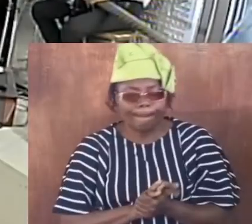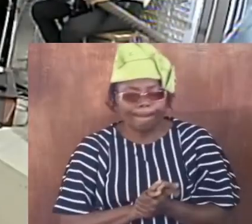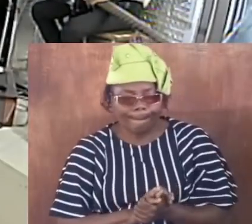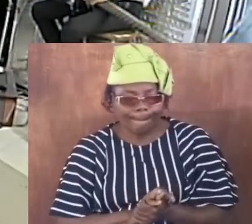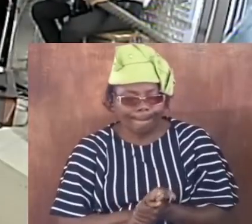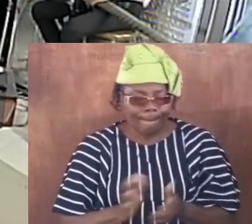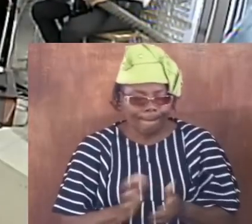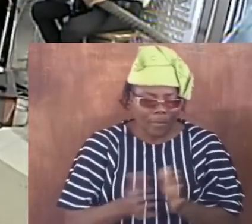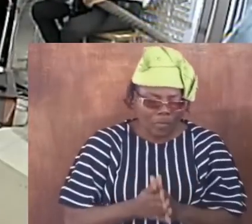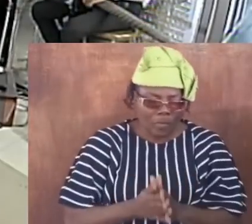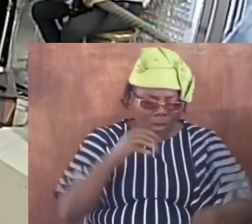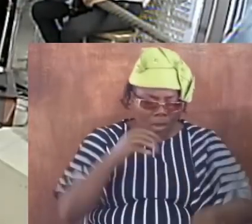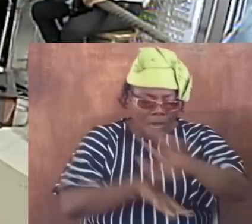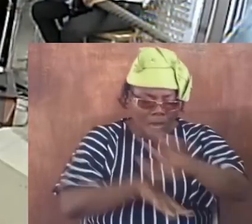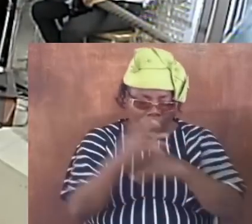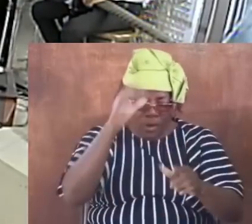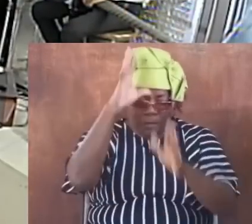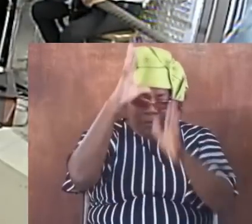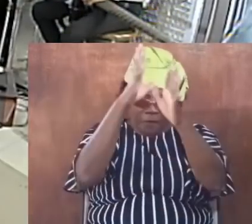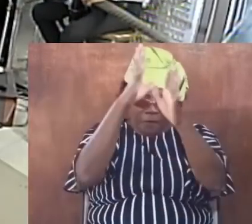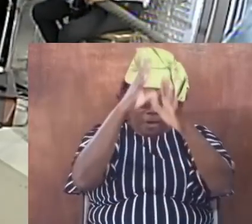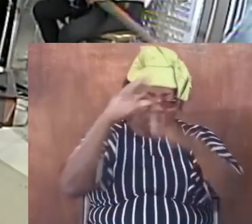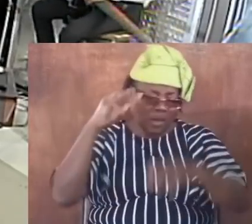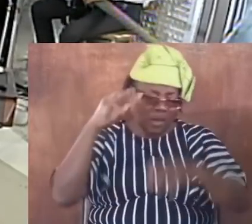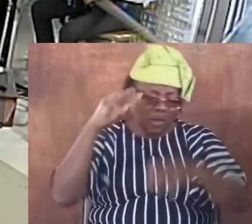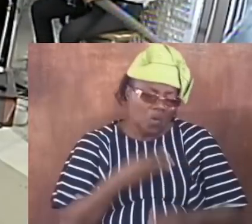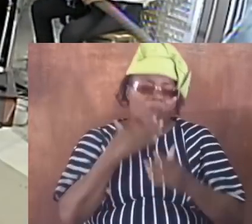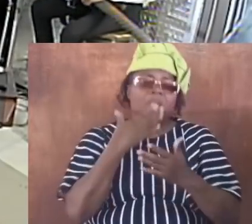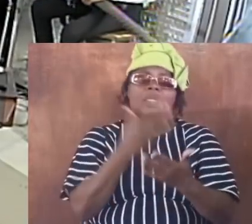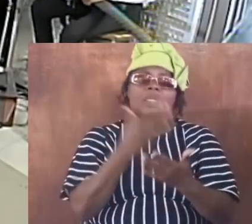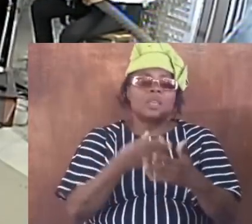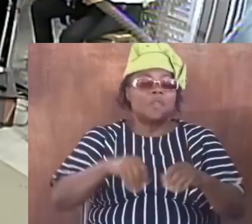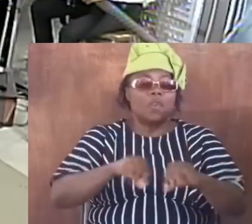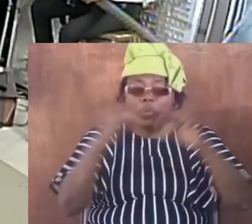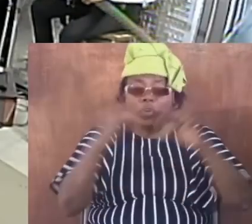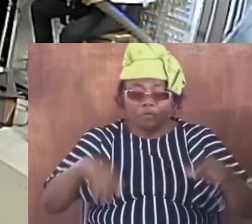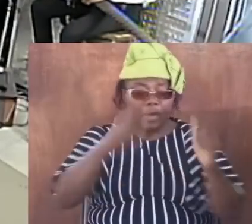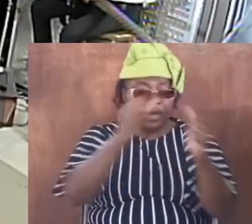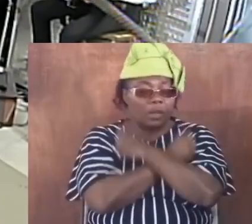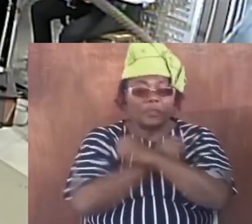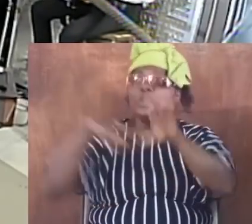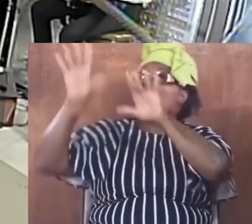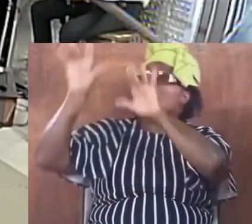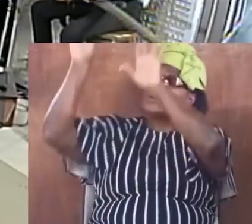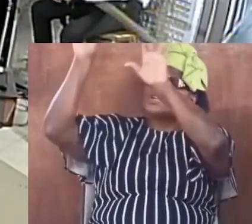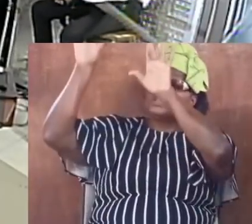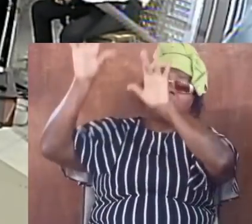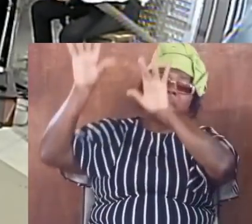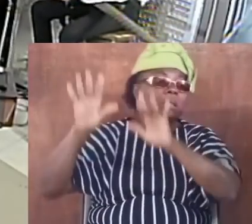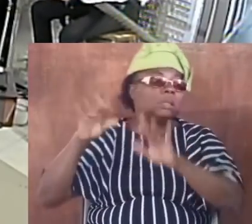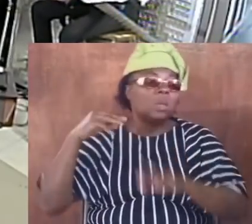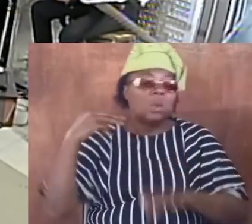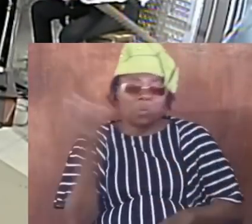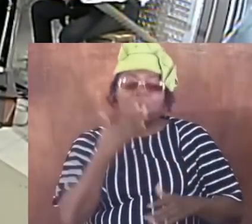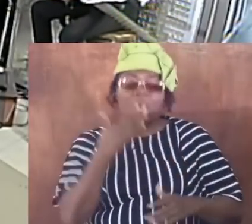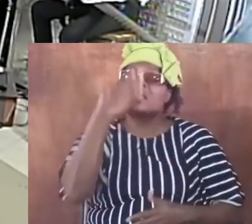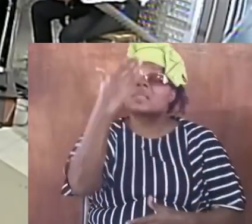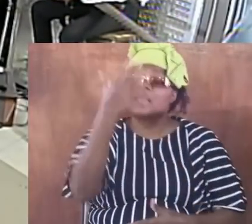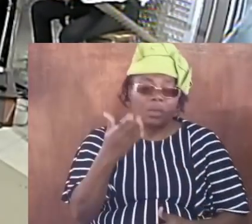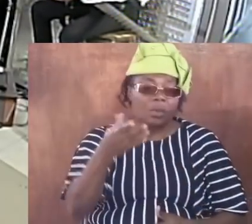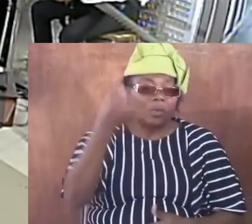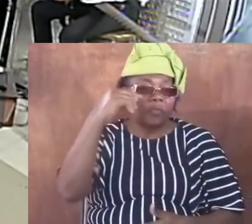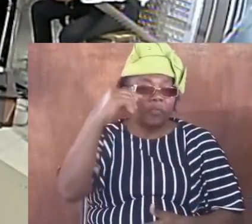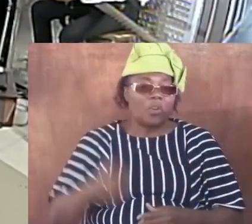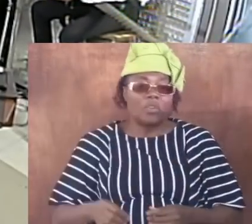let's pray. Heaven the Father, Lord Jesus God, we thank you for your great love and your mercies. We thank you, Lord Jesus God, for